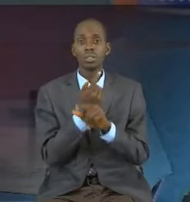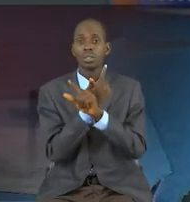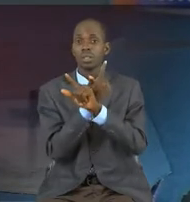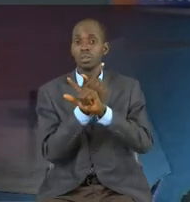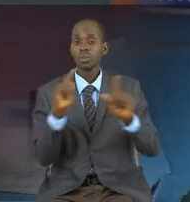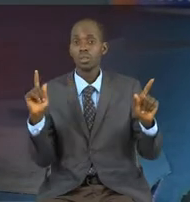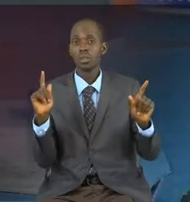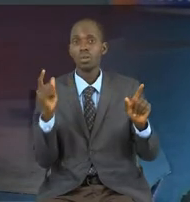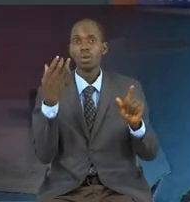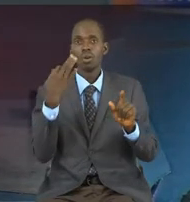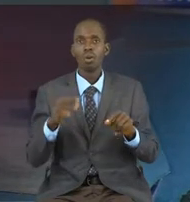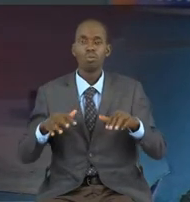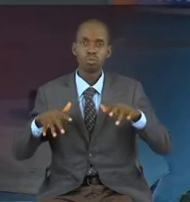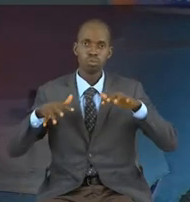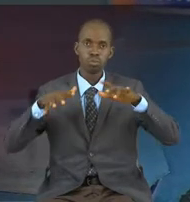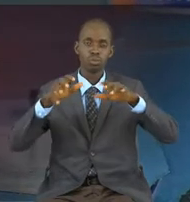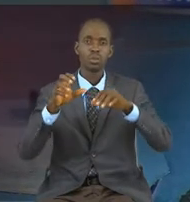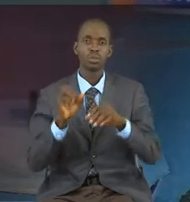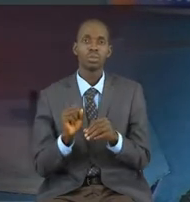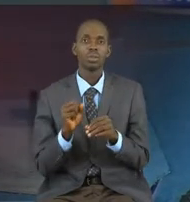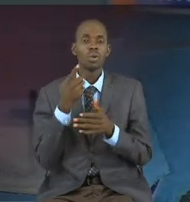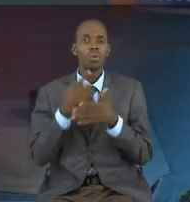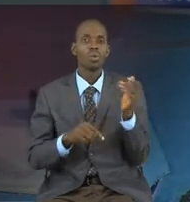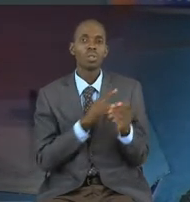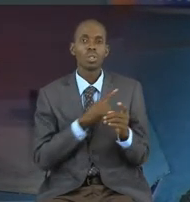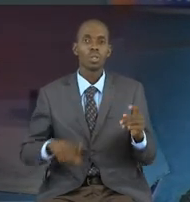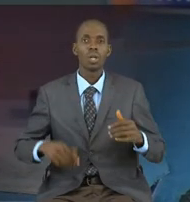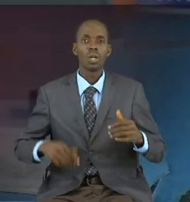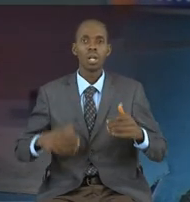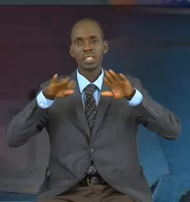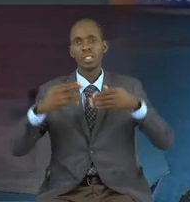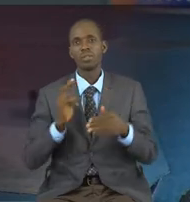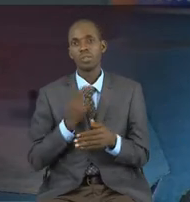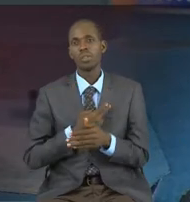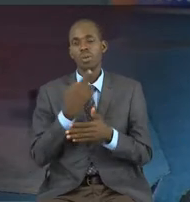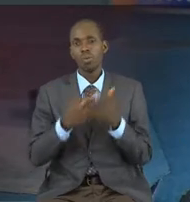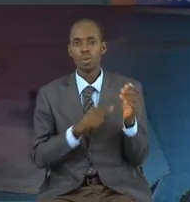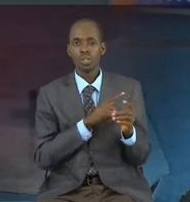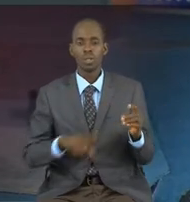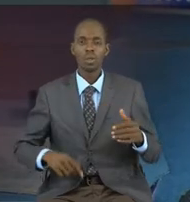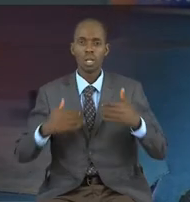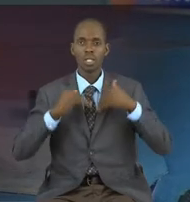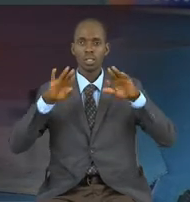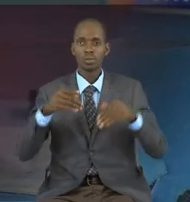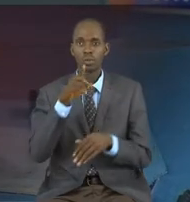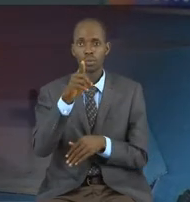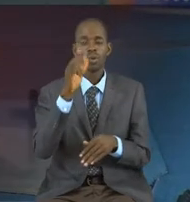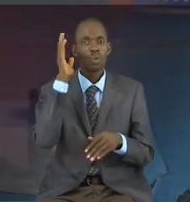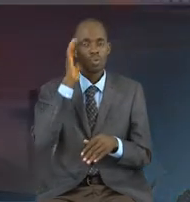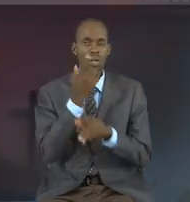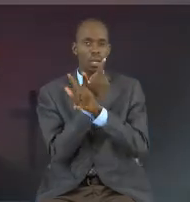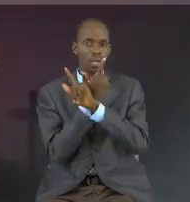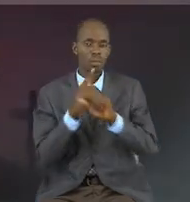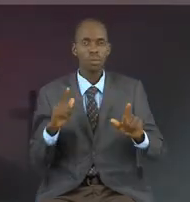of multitudes. What the Lord has given us, what the Lord has given you, will liberate multitudes of